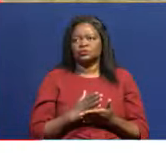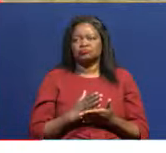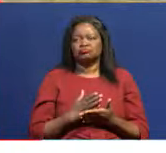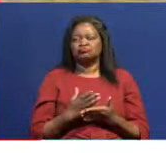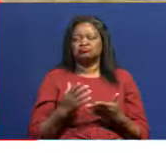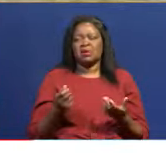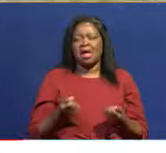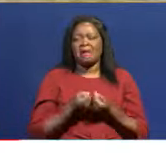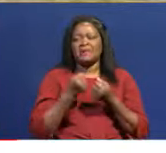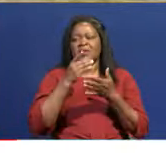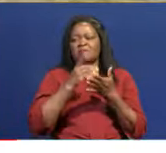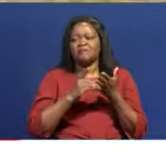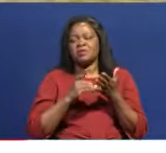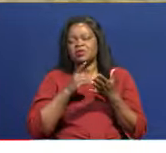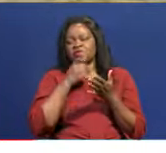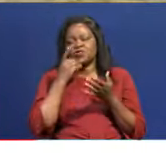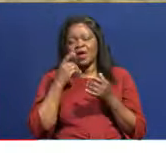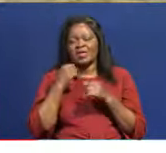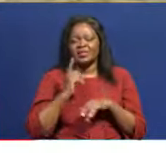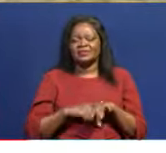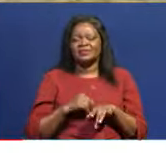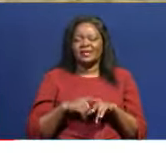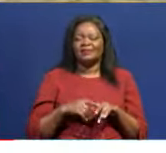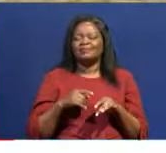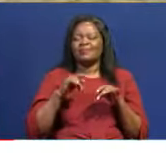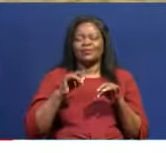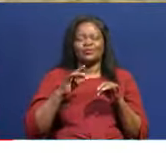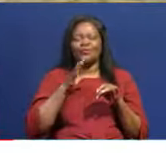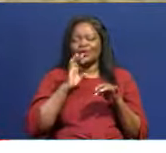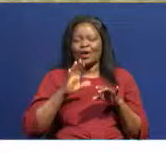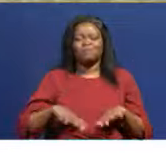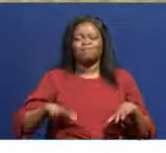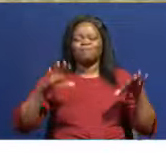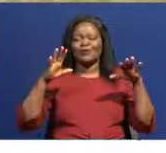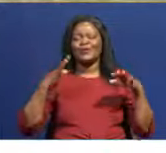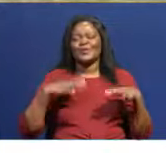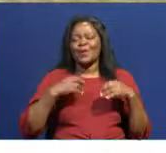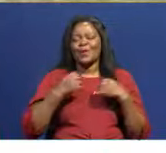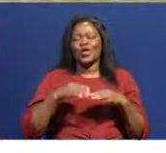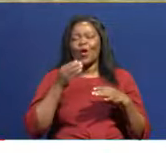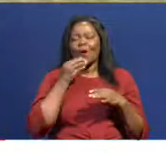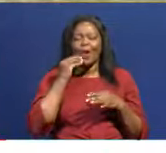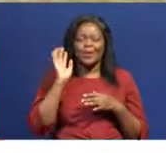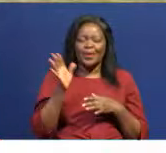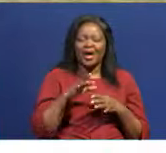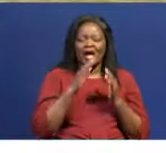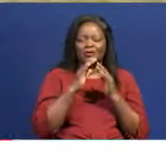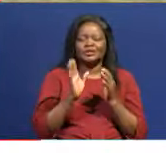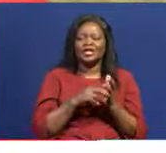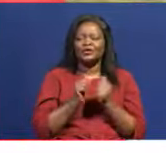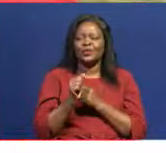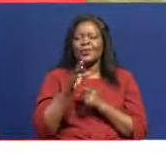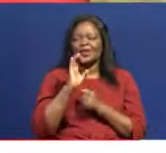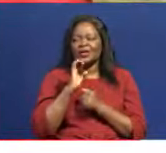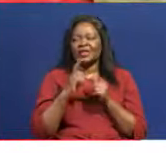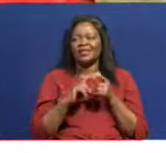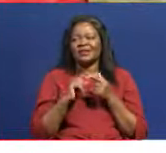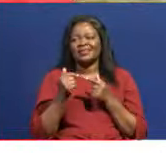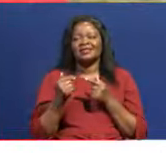inarudi. Sasa watu wamepoteza makao yao, manyumba zao zilibomolewa na hii maji.